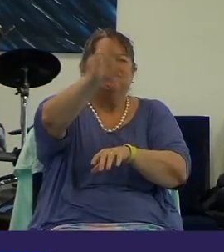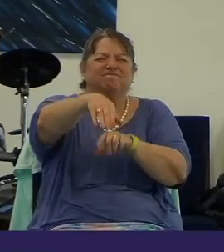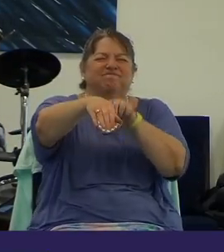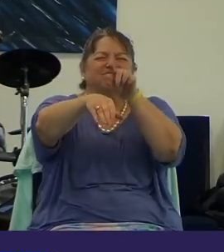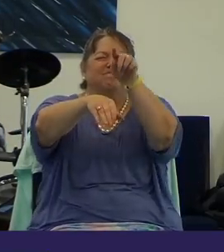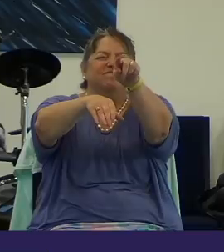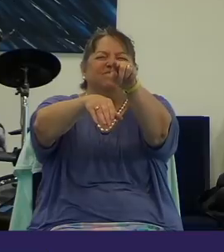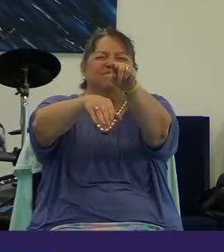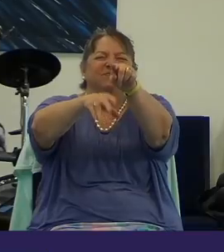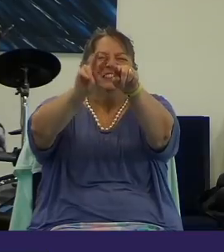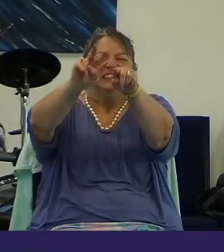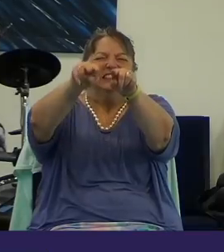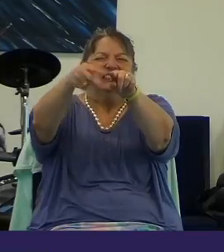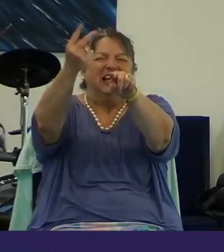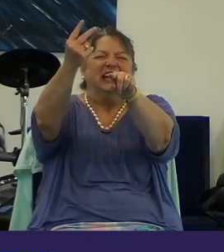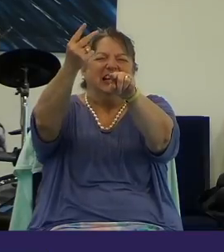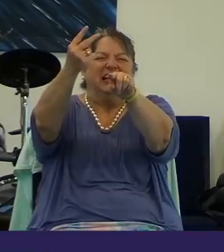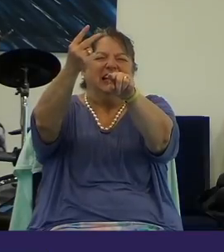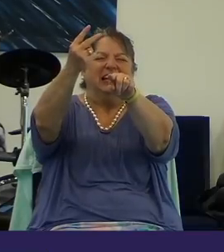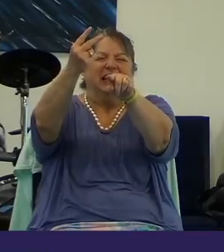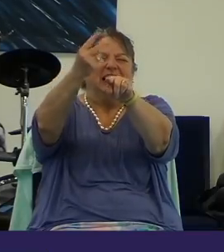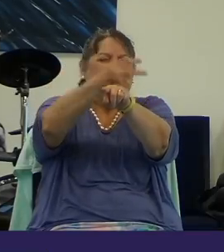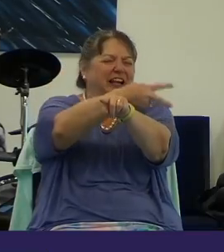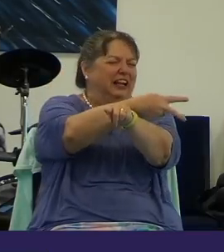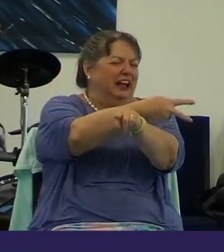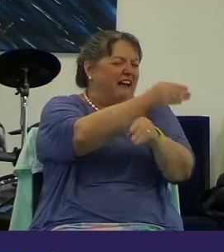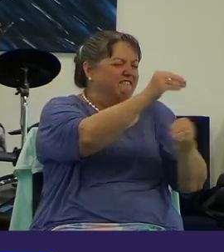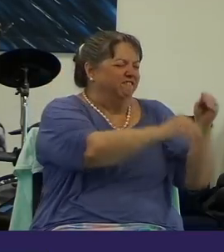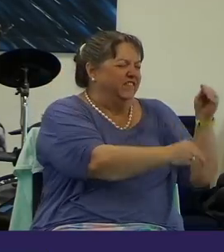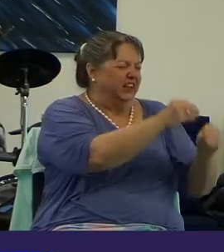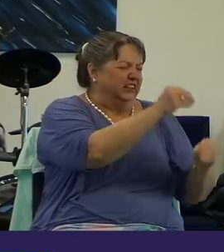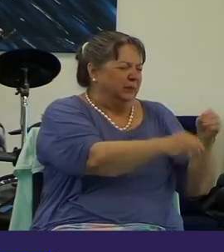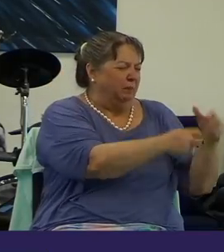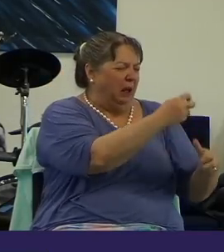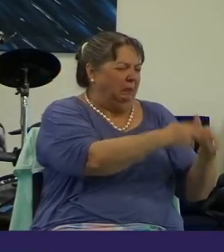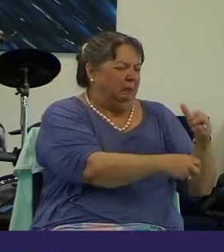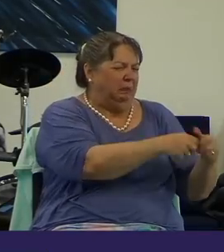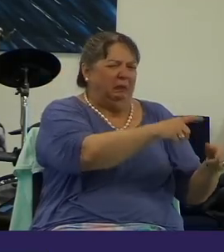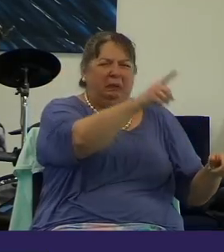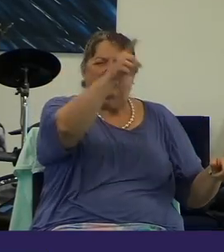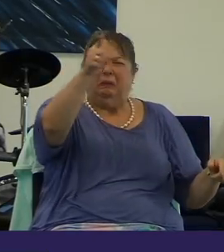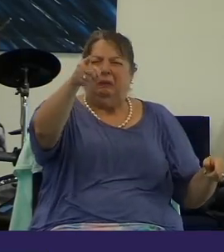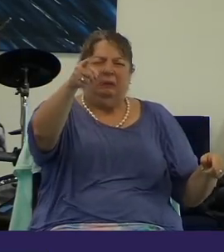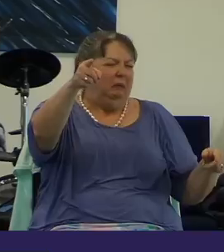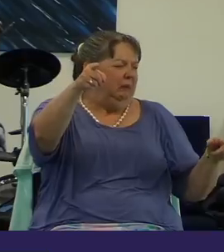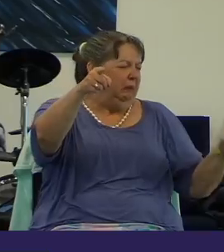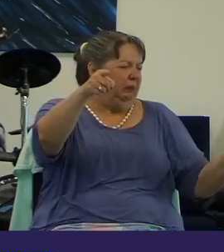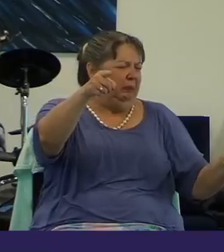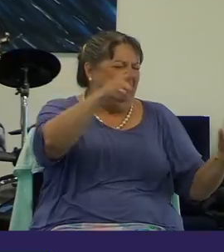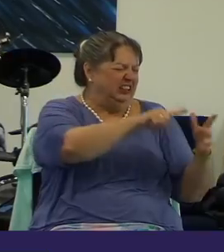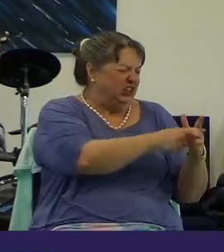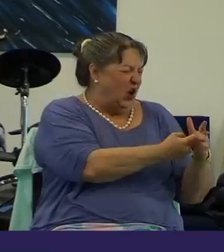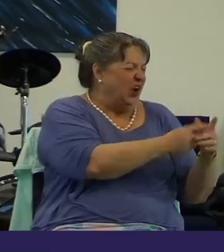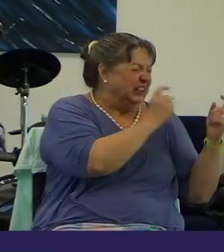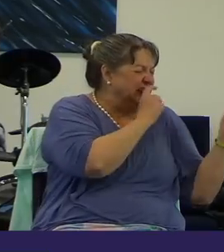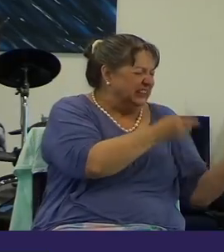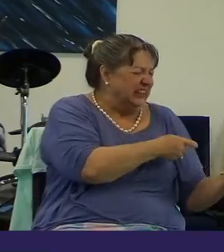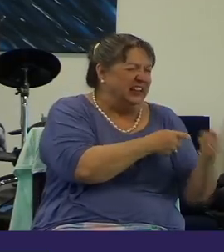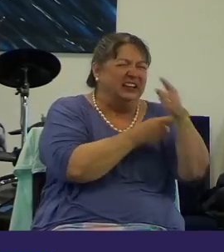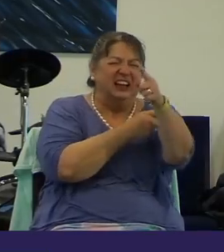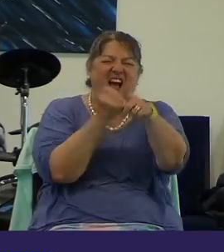cross. The second one undid what the first Adam did. The second one conquered sin and death. He